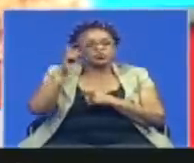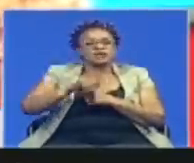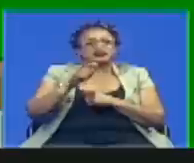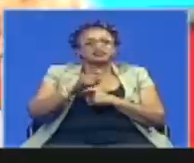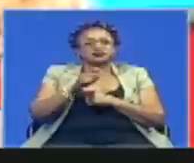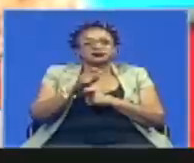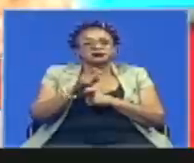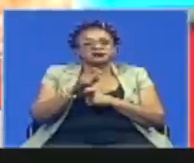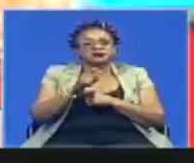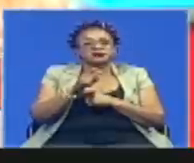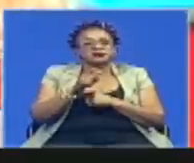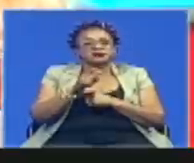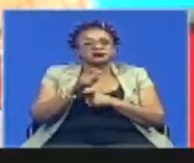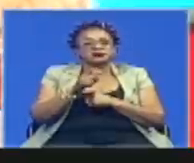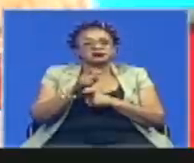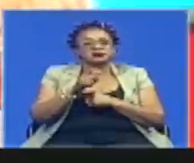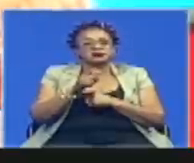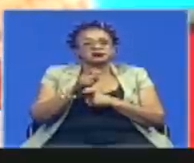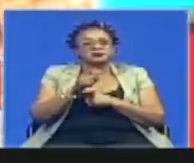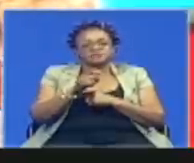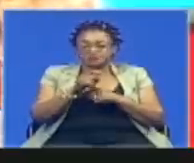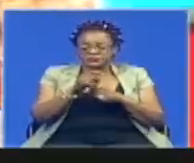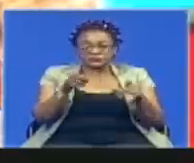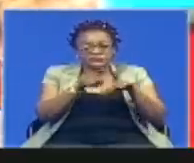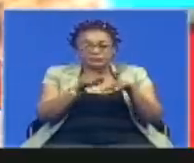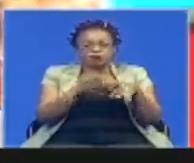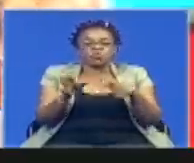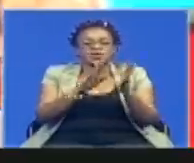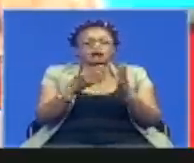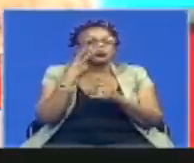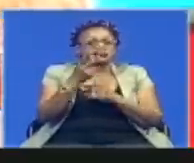the same way you look at a relationship between a husband and a wife.